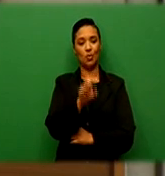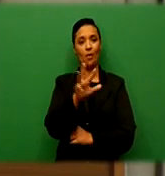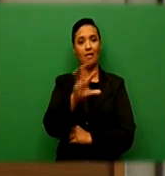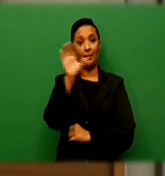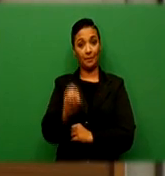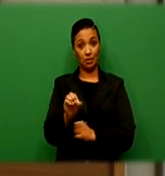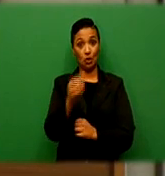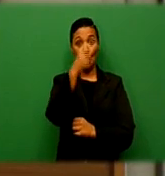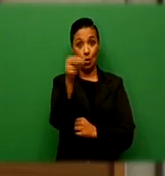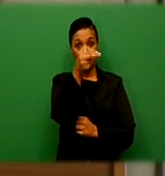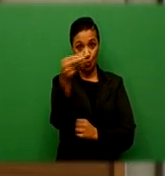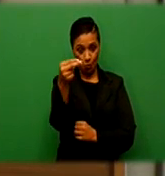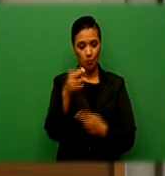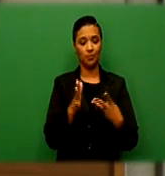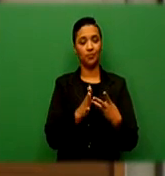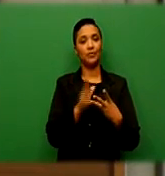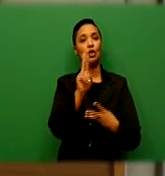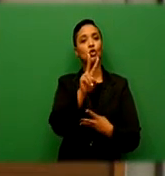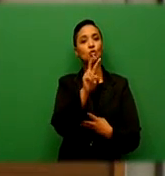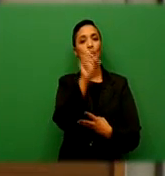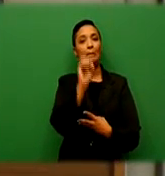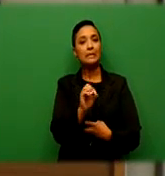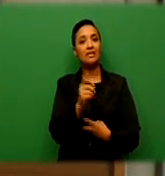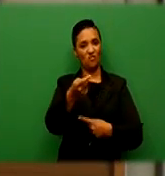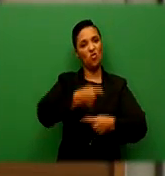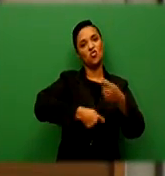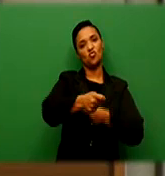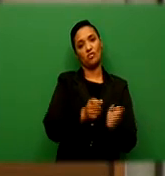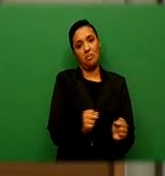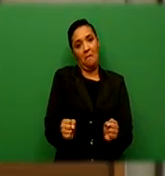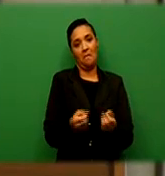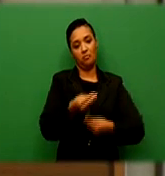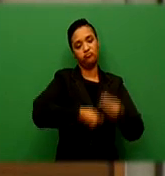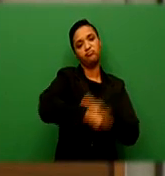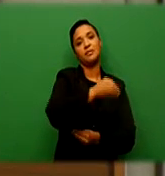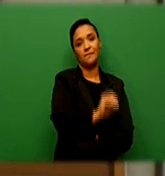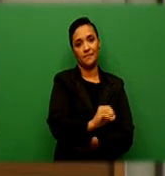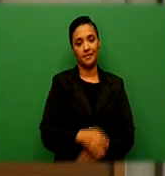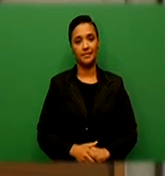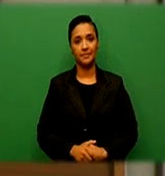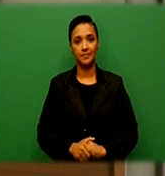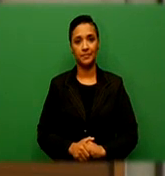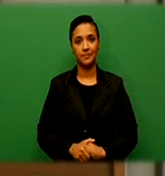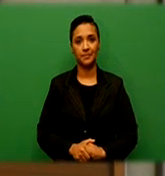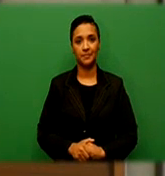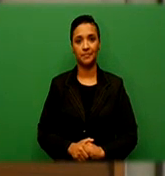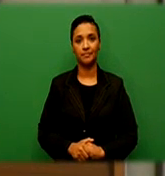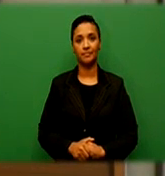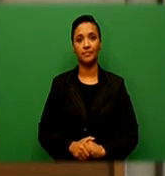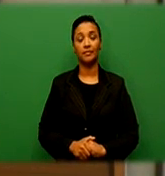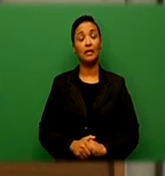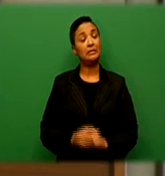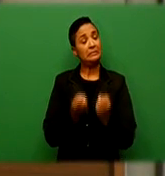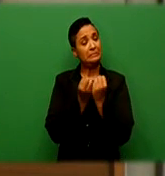euro, and by 2% on a trade-weighted basis. A number of